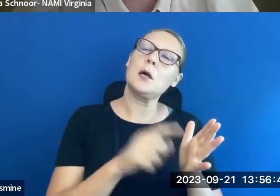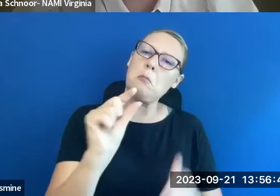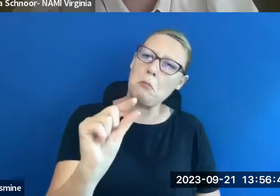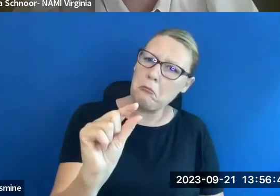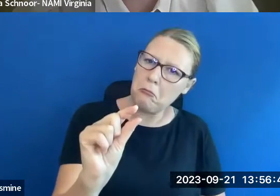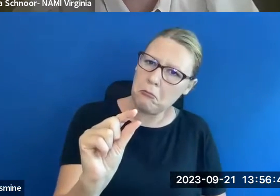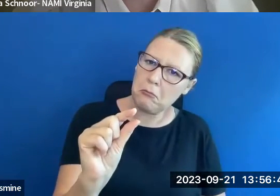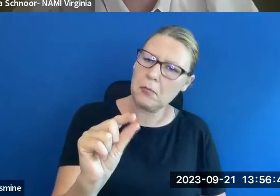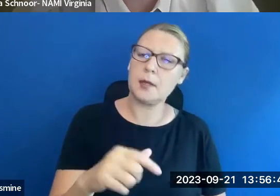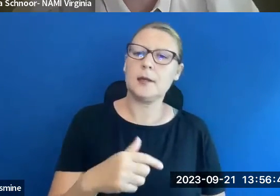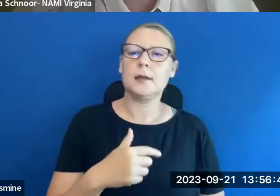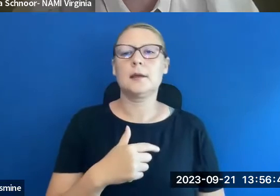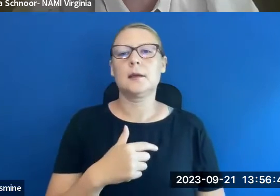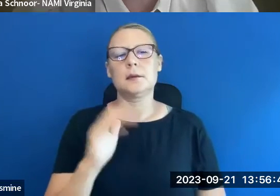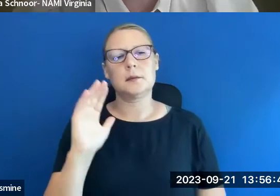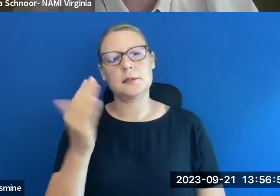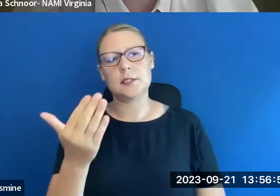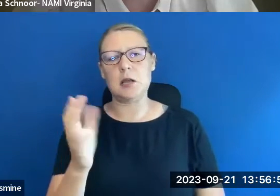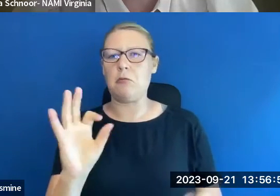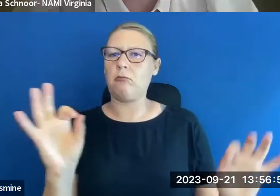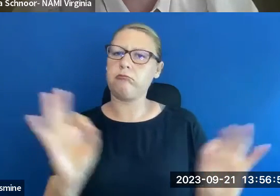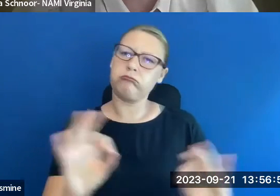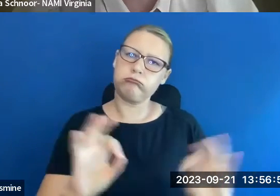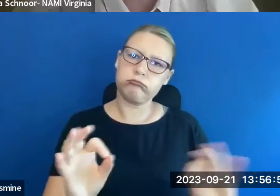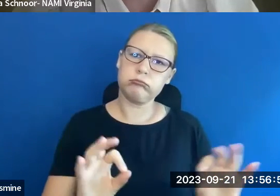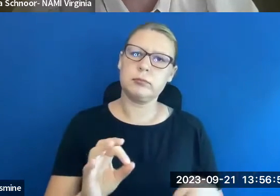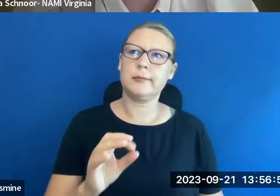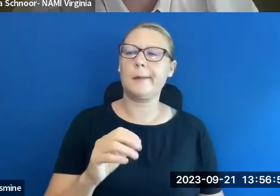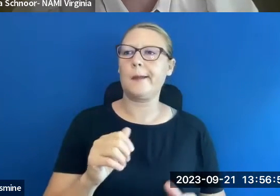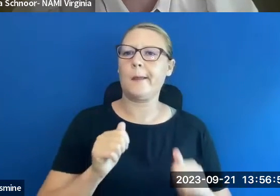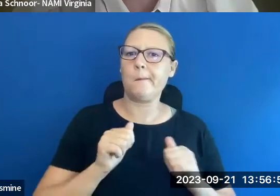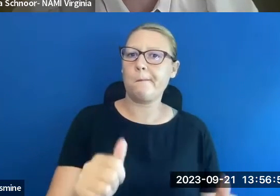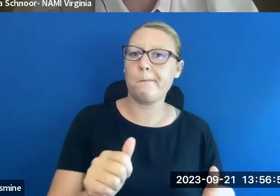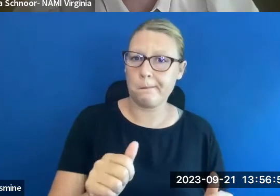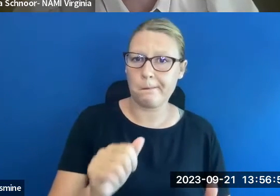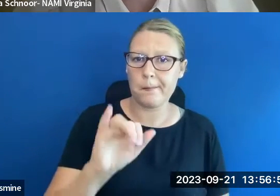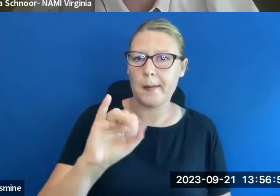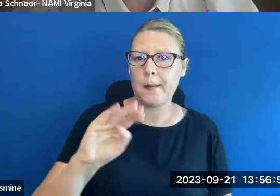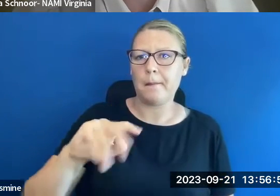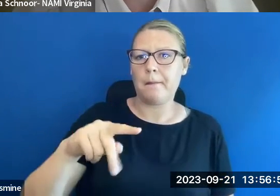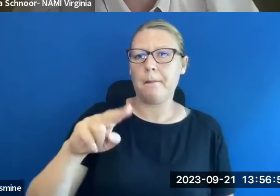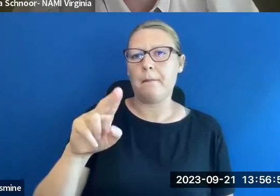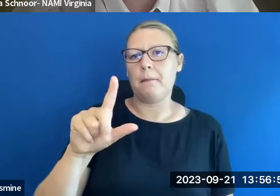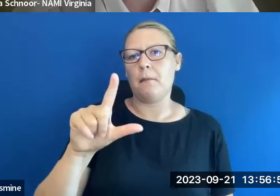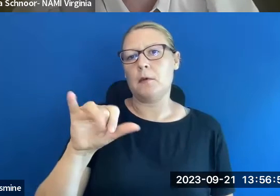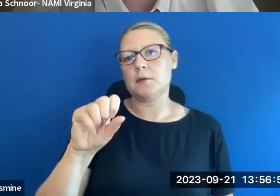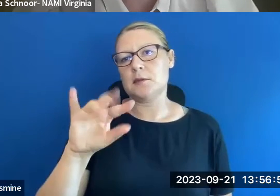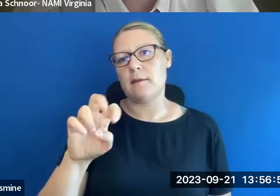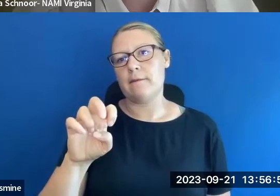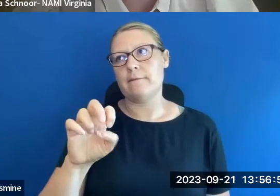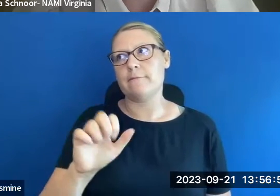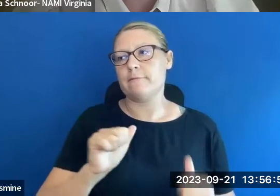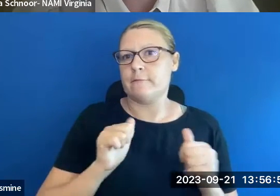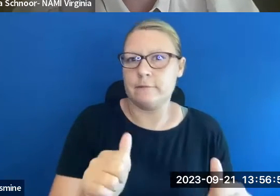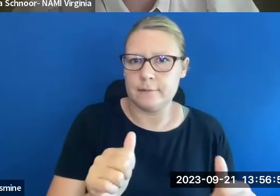as seen as significant, such as maybe they're impulsive. But then there are other signs that are more